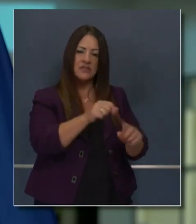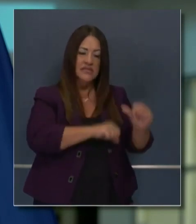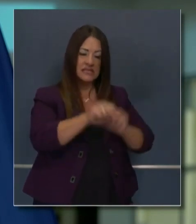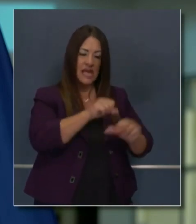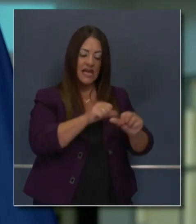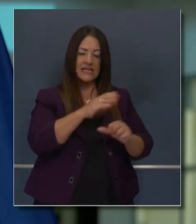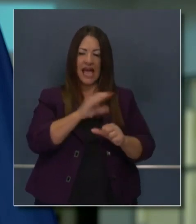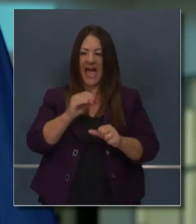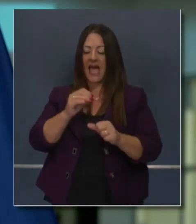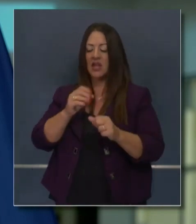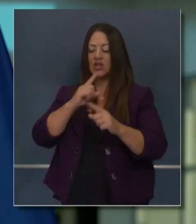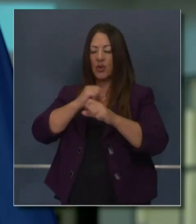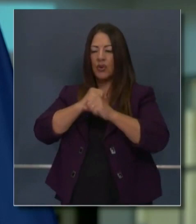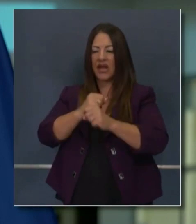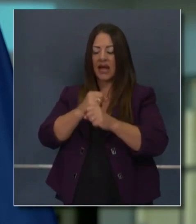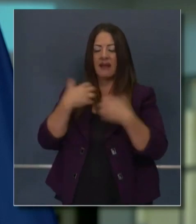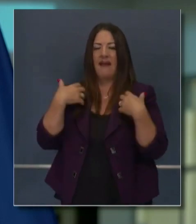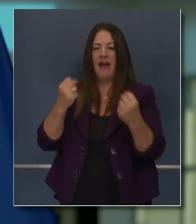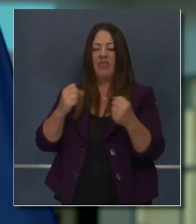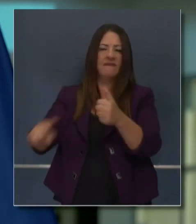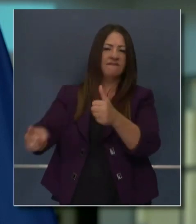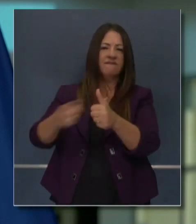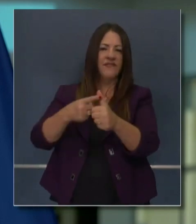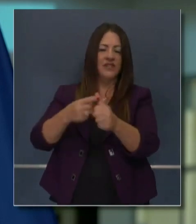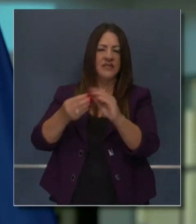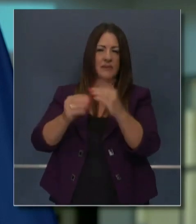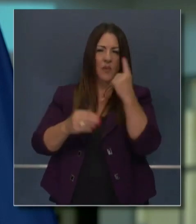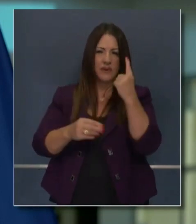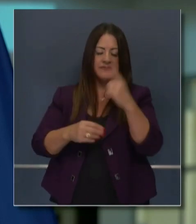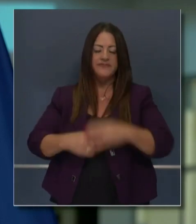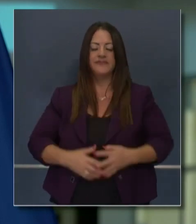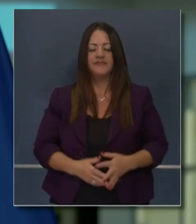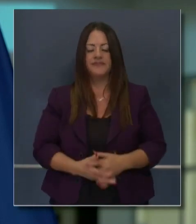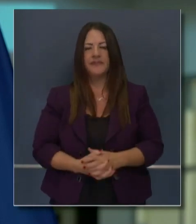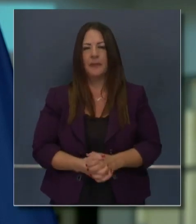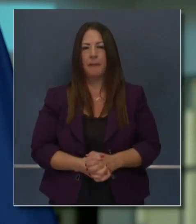first. Bill Whelan, LA Times.